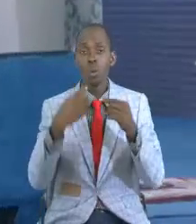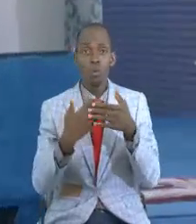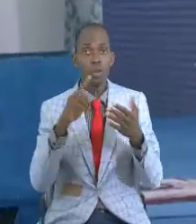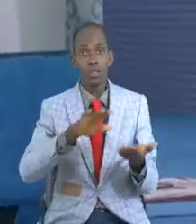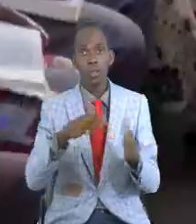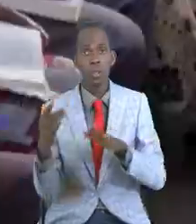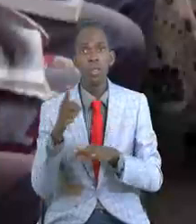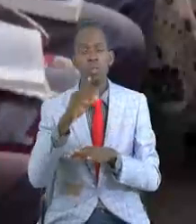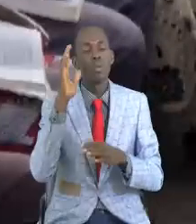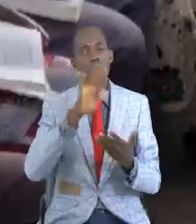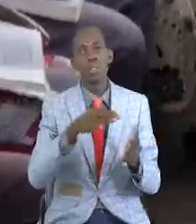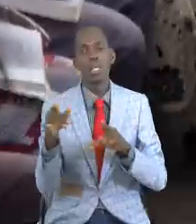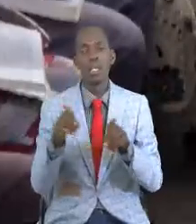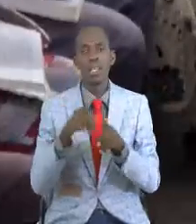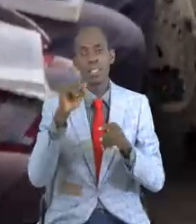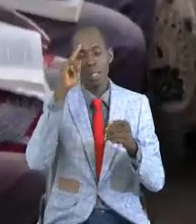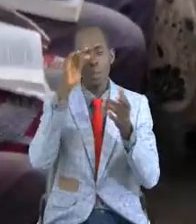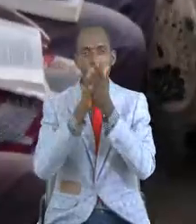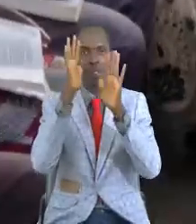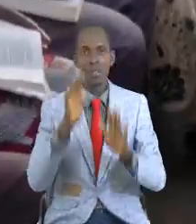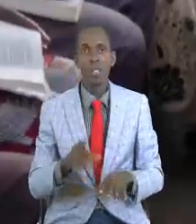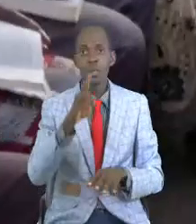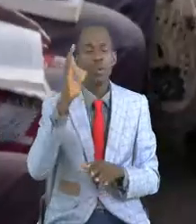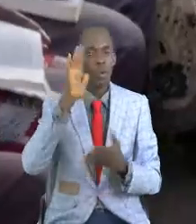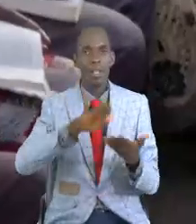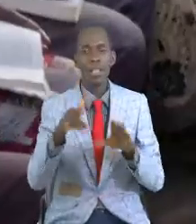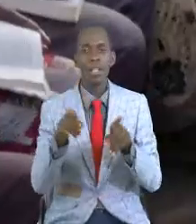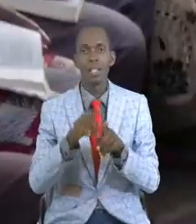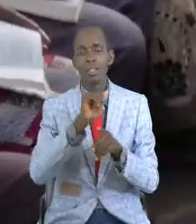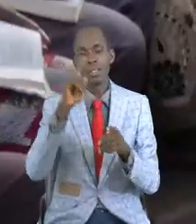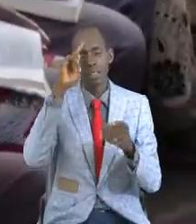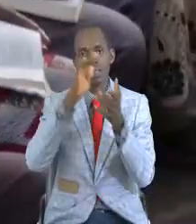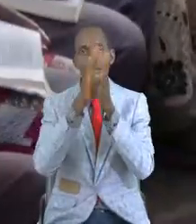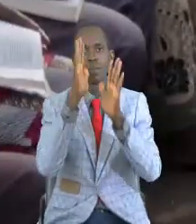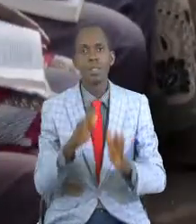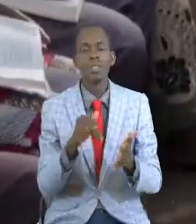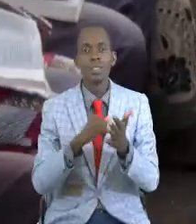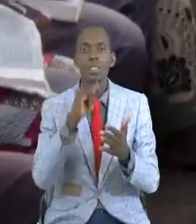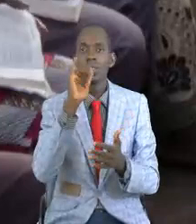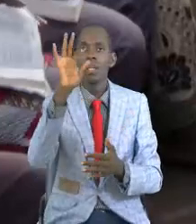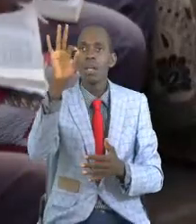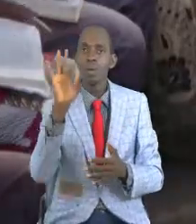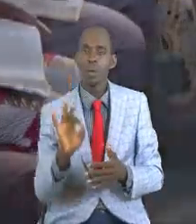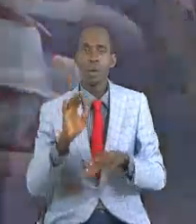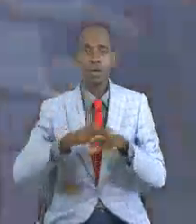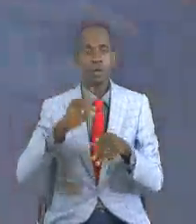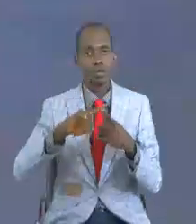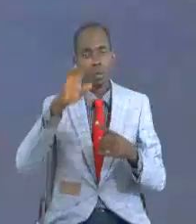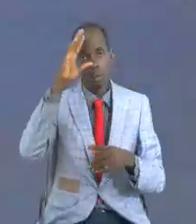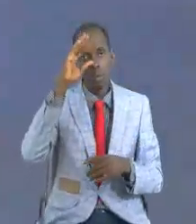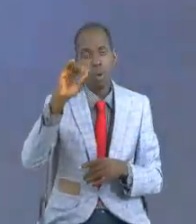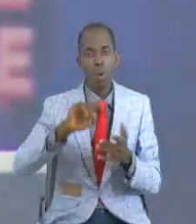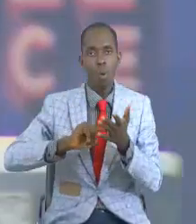like a sage i said you died like a sin it's appointed unto men wants to die